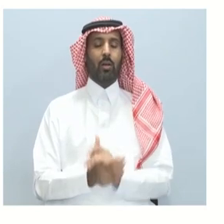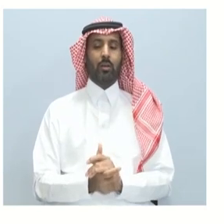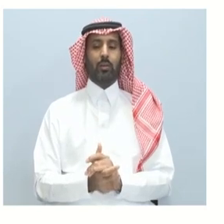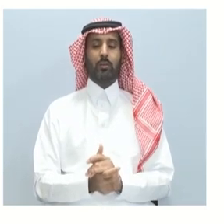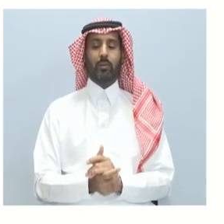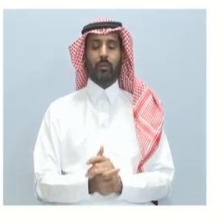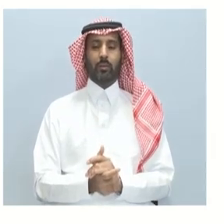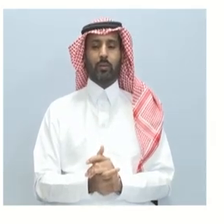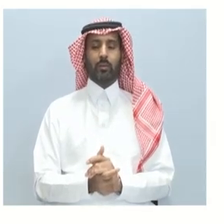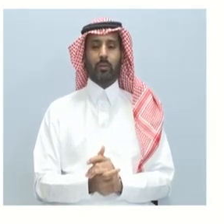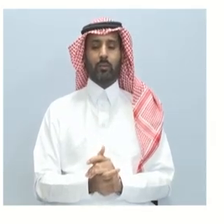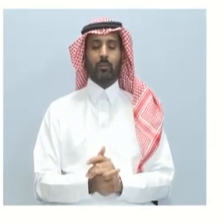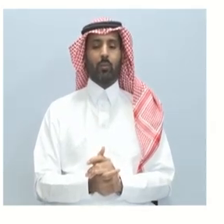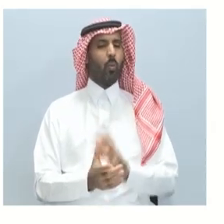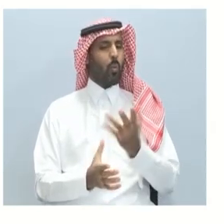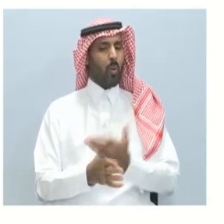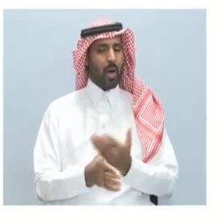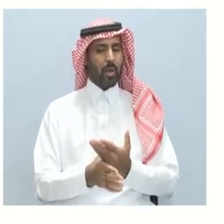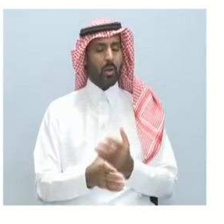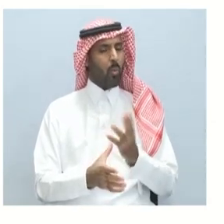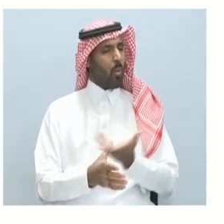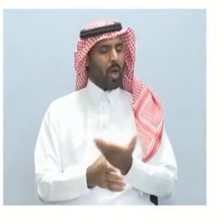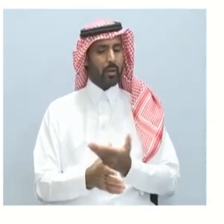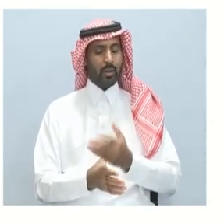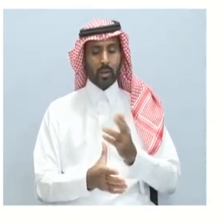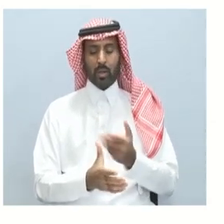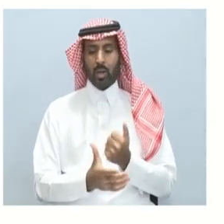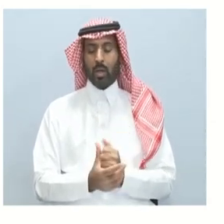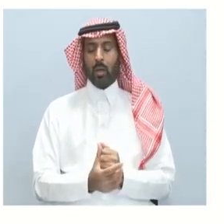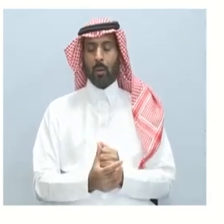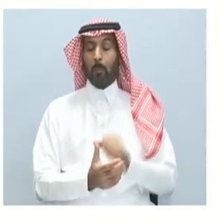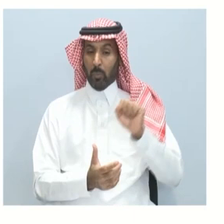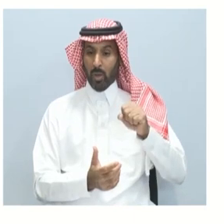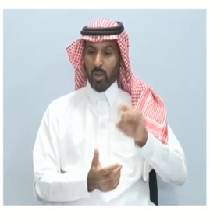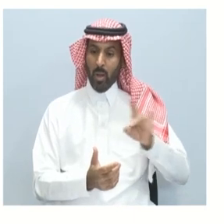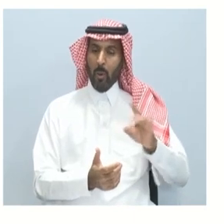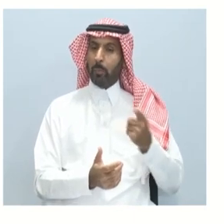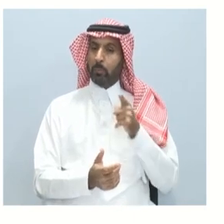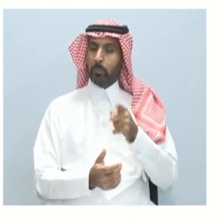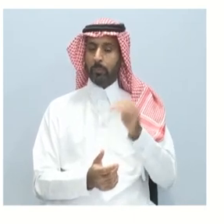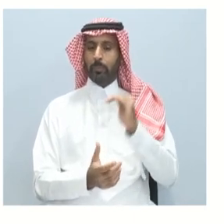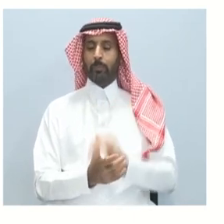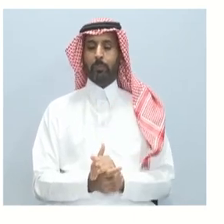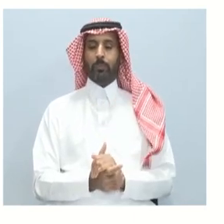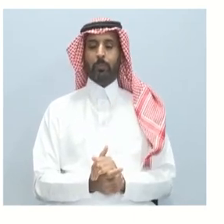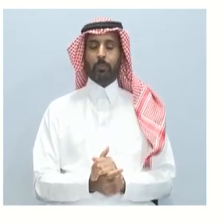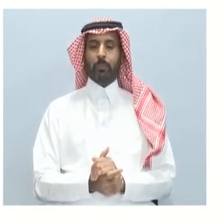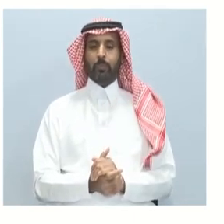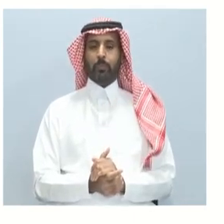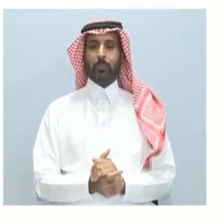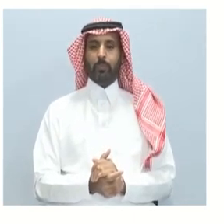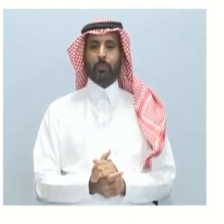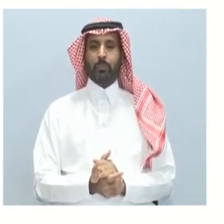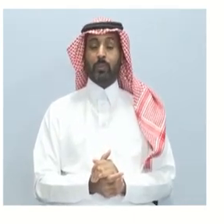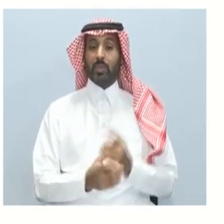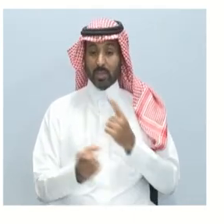here just answer why or why not based on your answer. Is it yes or is it no? And you can show or discuss your